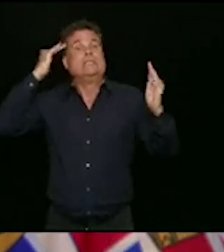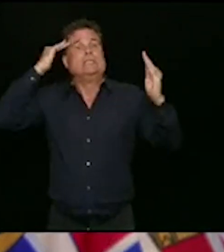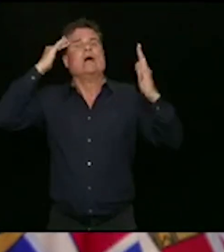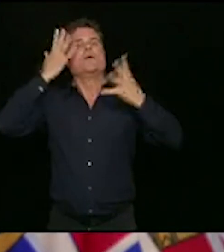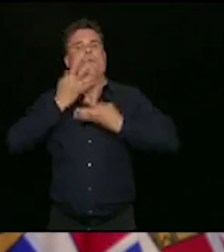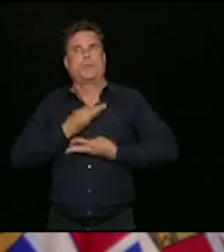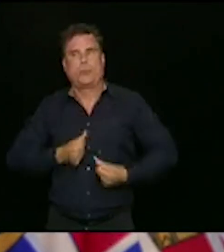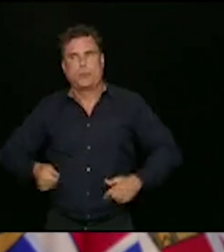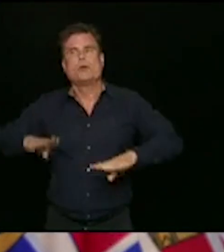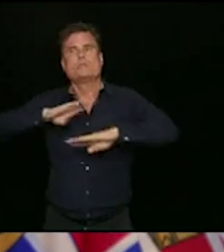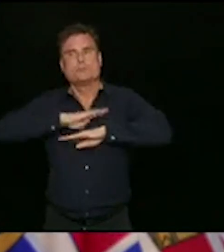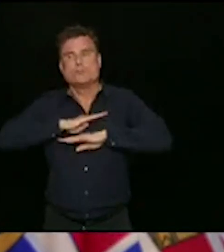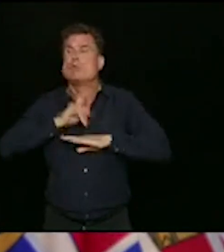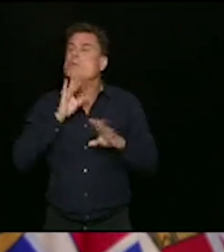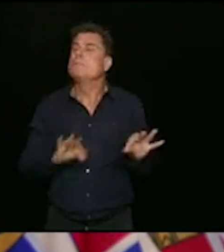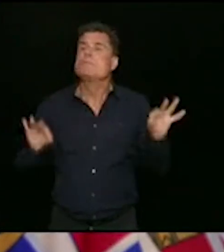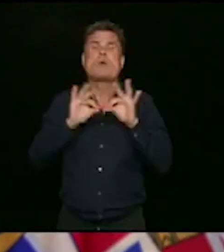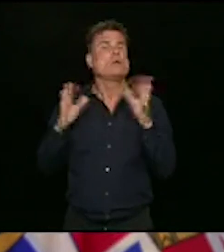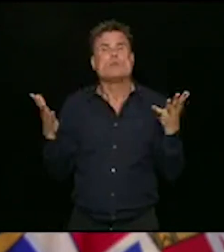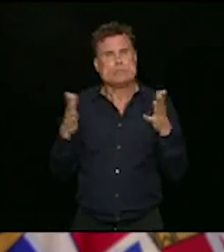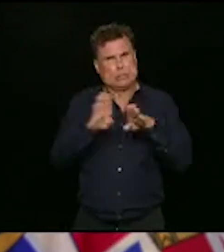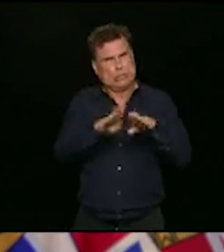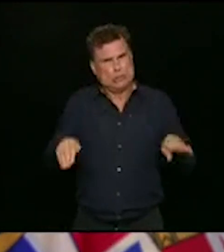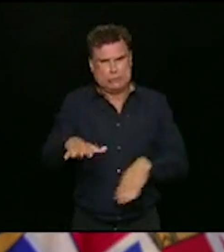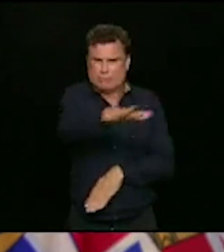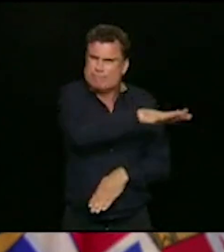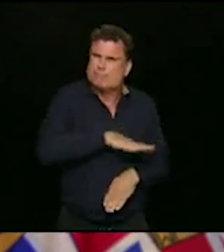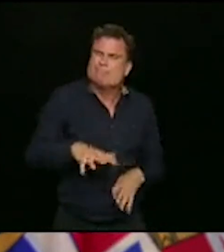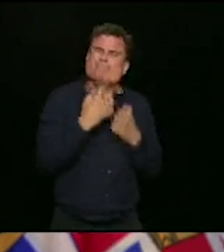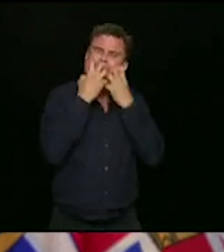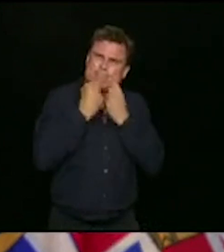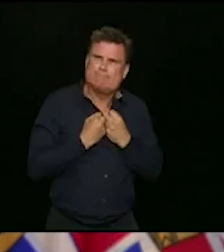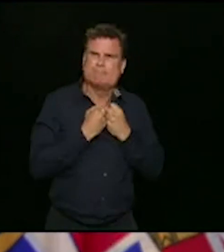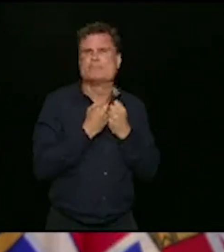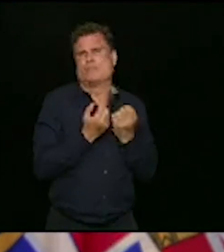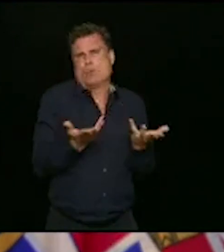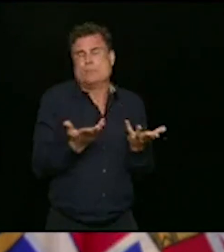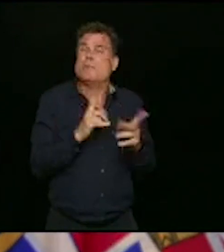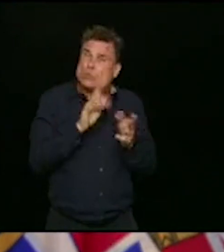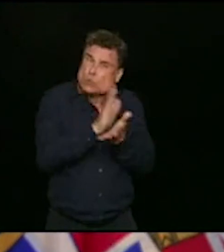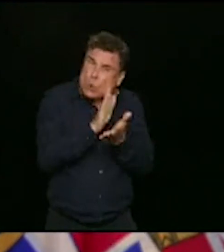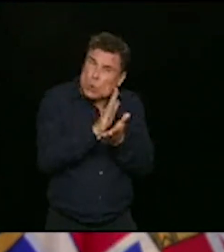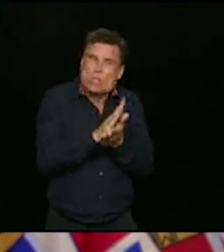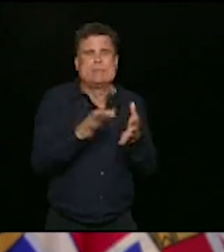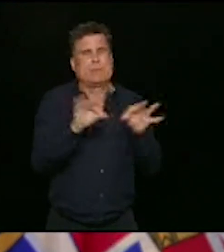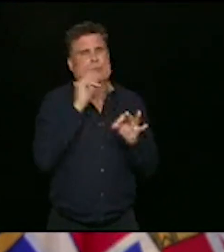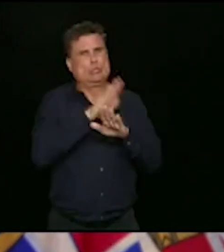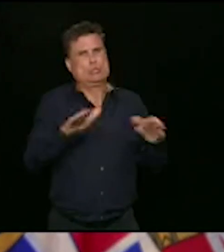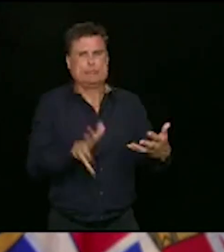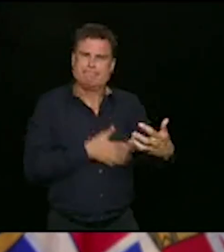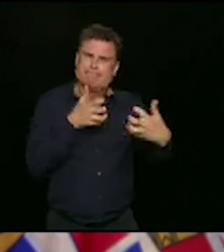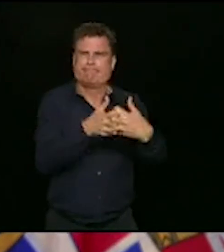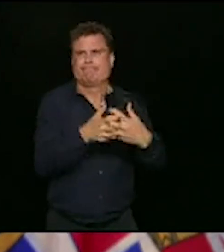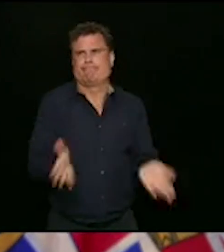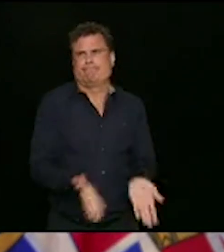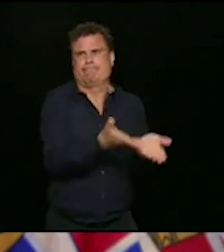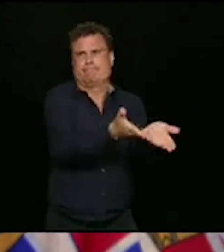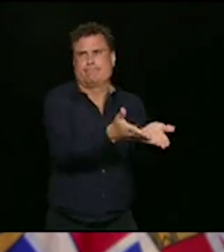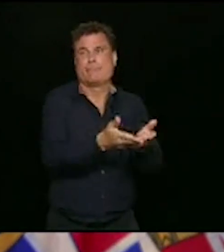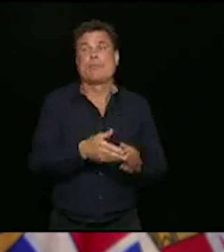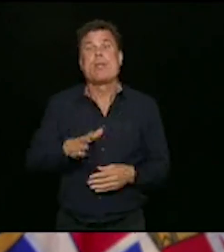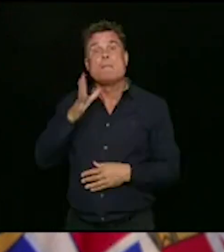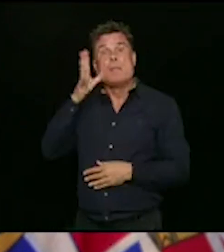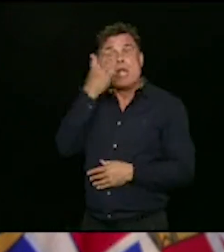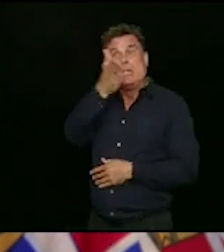We need to make sure, and school is such an important environment for our children, and it's something that we need to find a